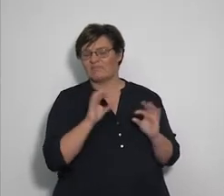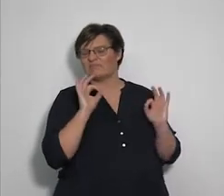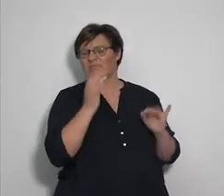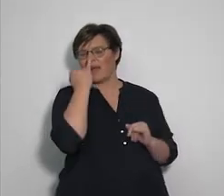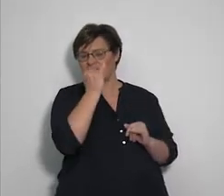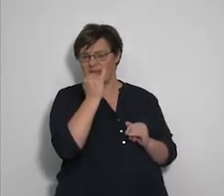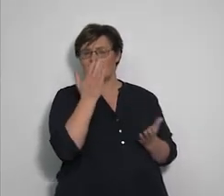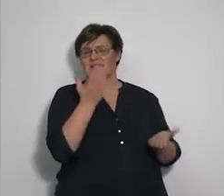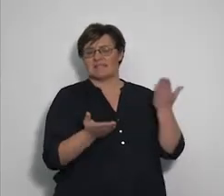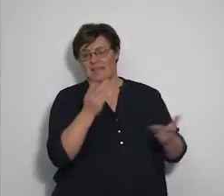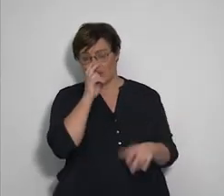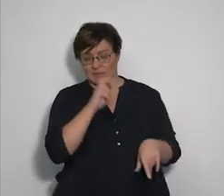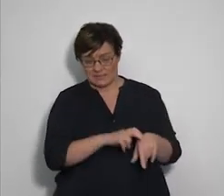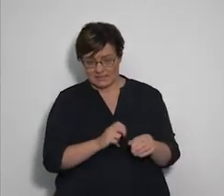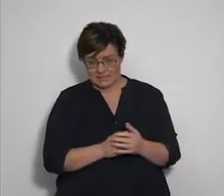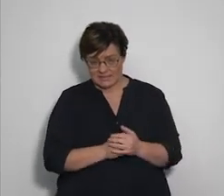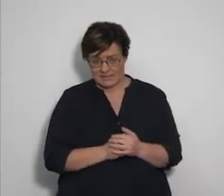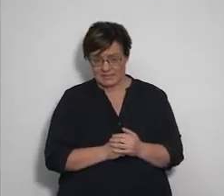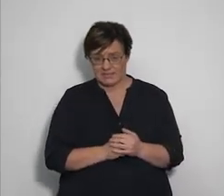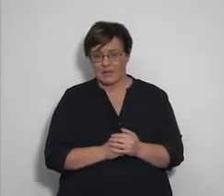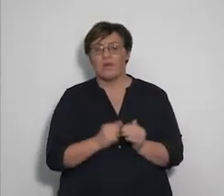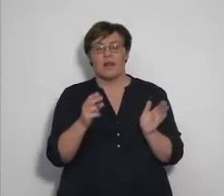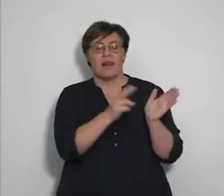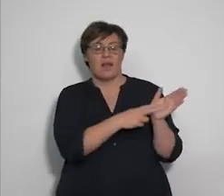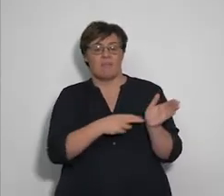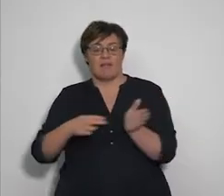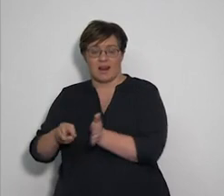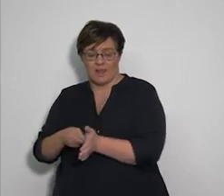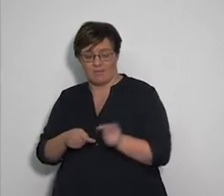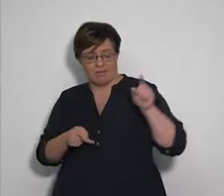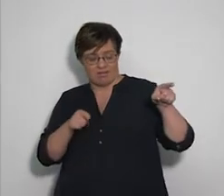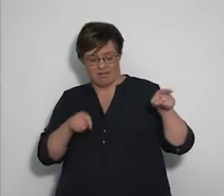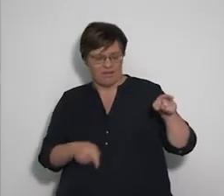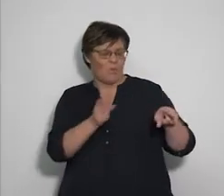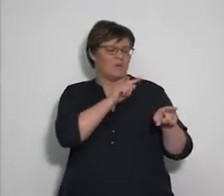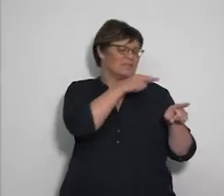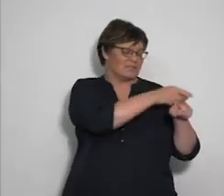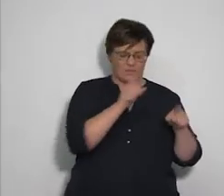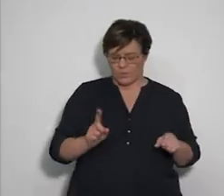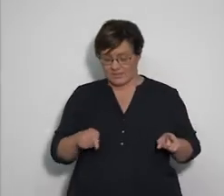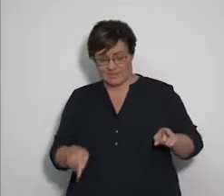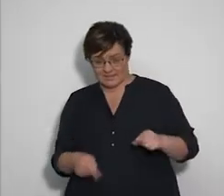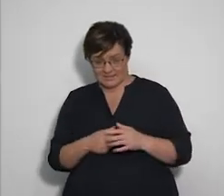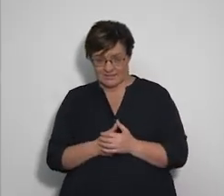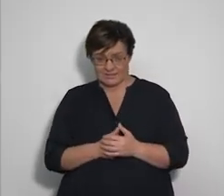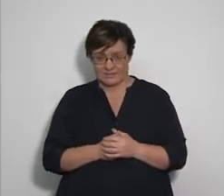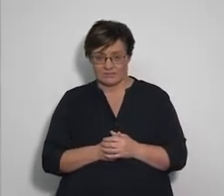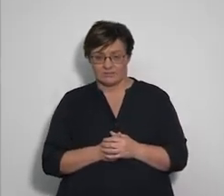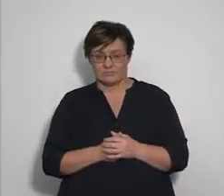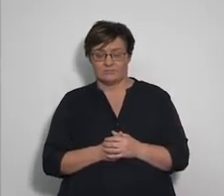got an idea of the scale, and we have labeled our axes as well.